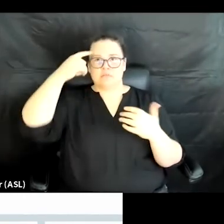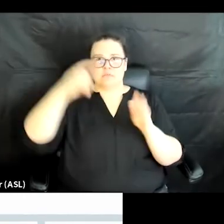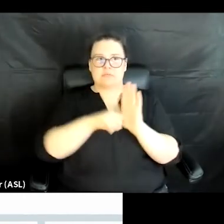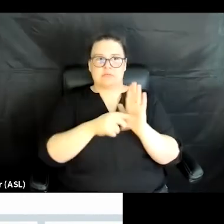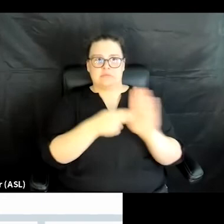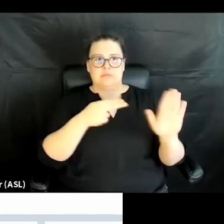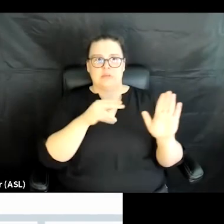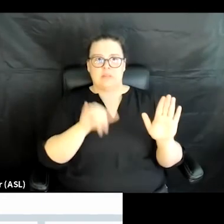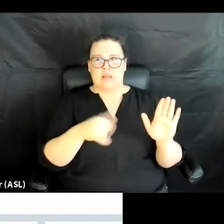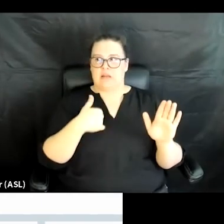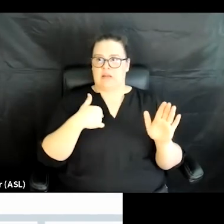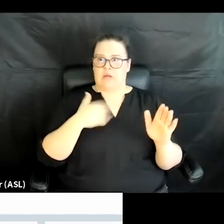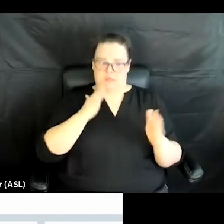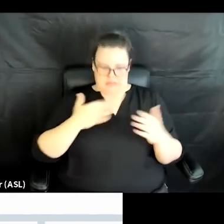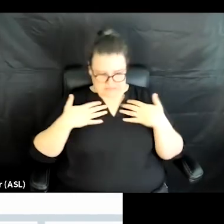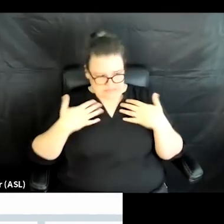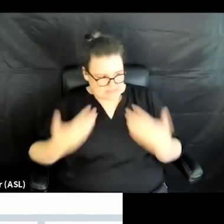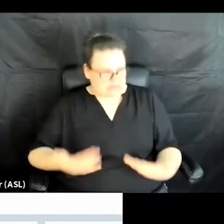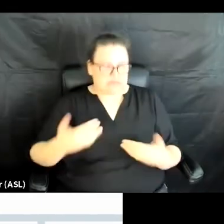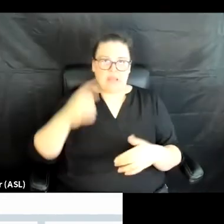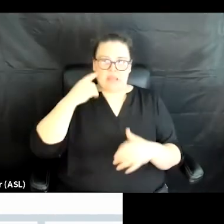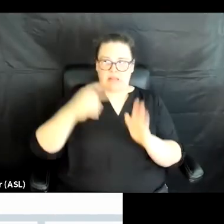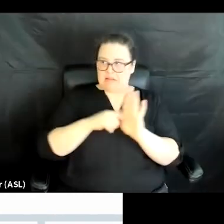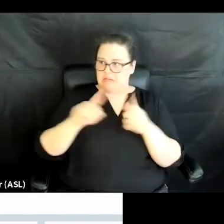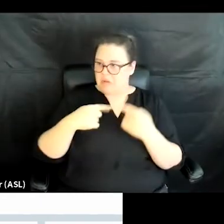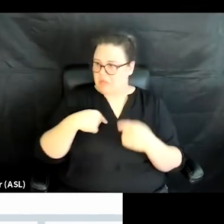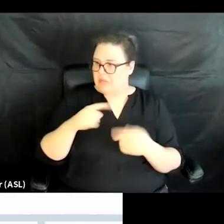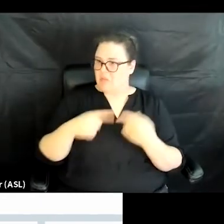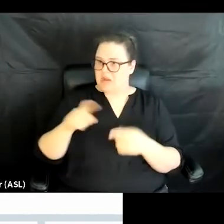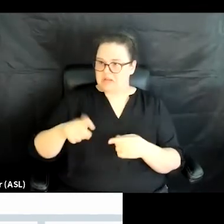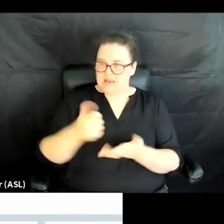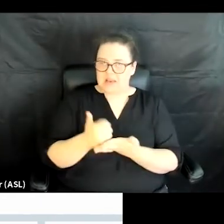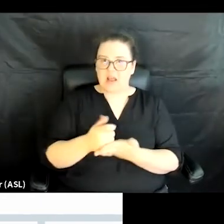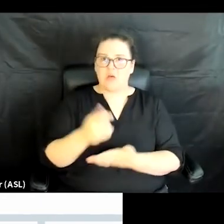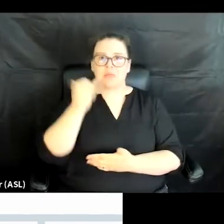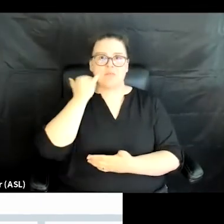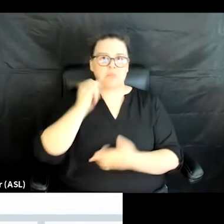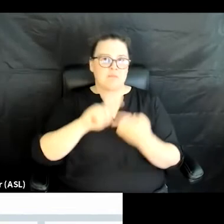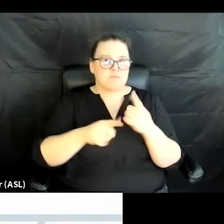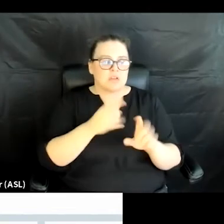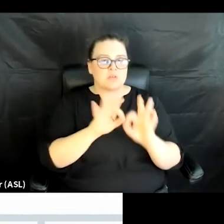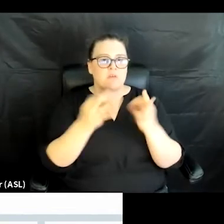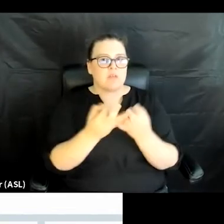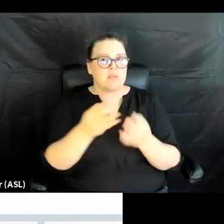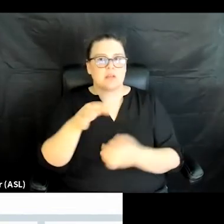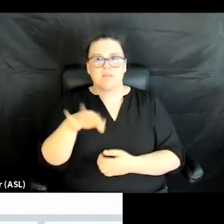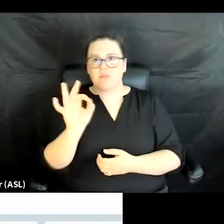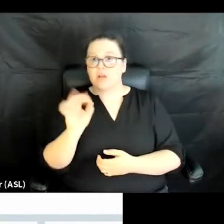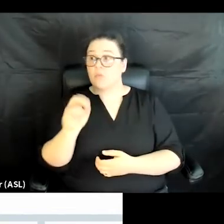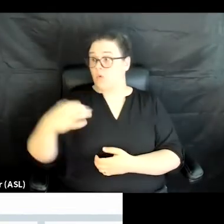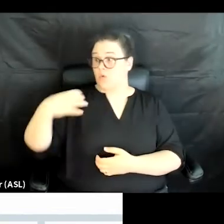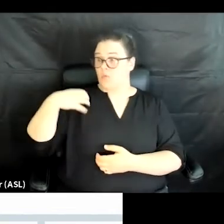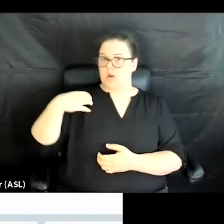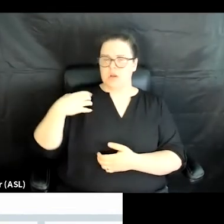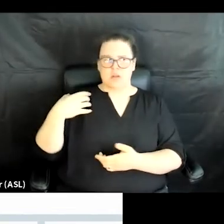them seeking the help, especially when their friends and family try to find out, or even their employers. Sometimes they are concerned about, if